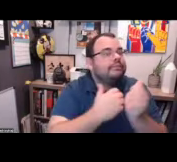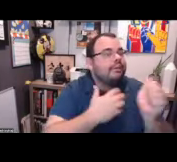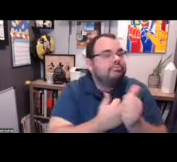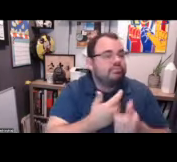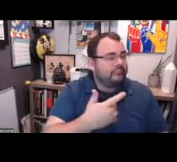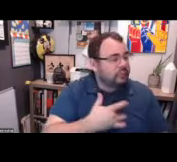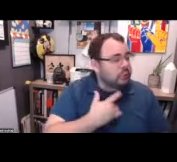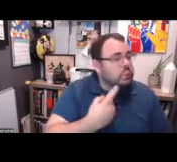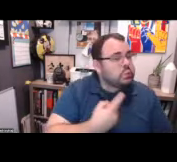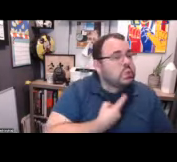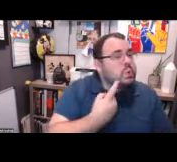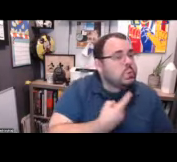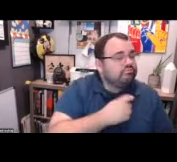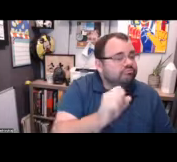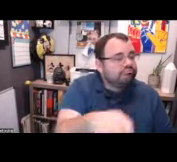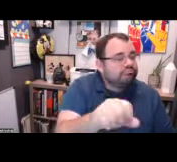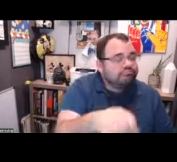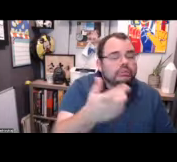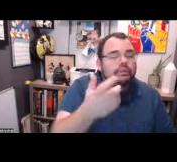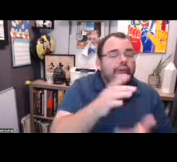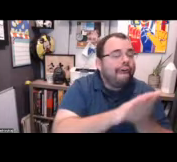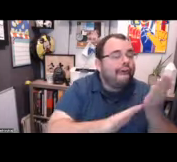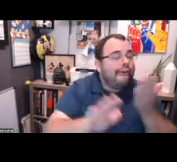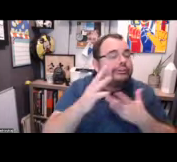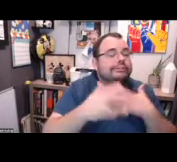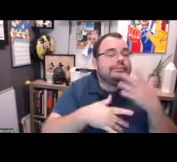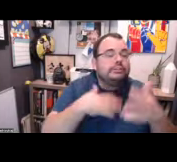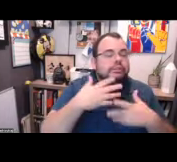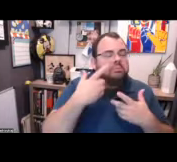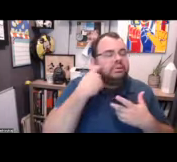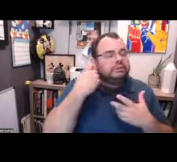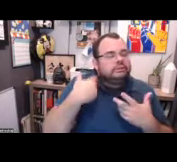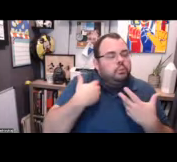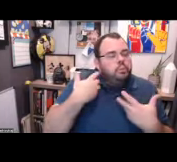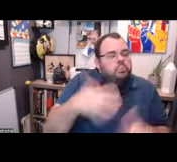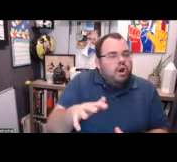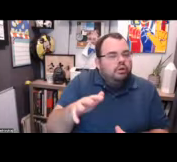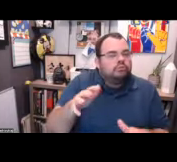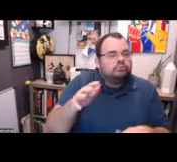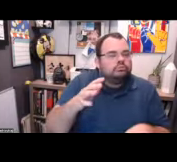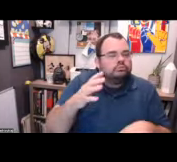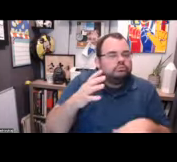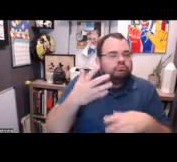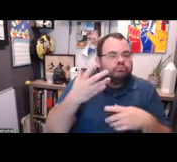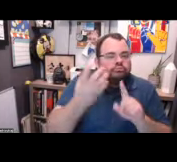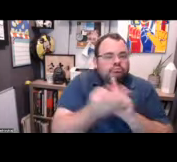friends, catching up, I felt lonely. I mean, and then